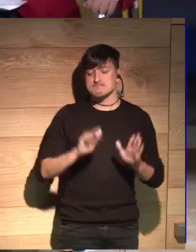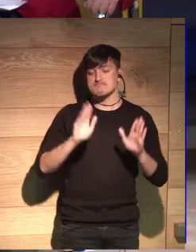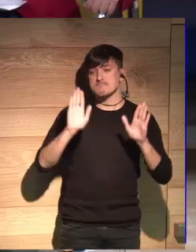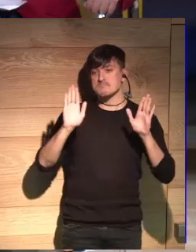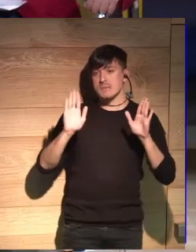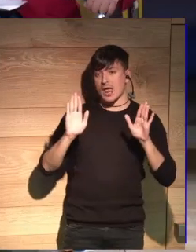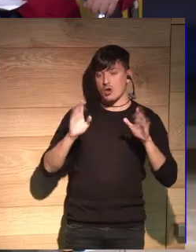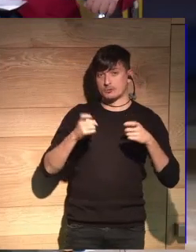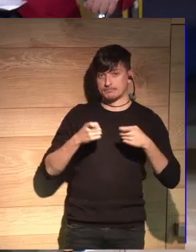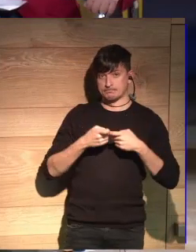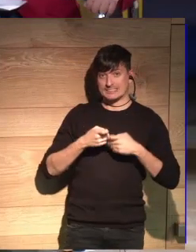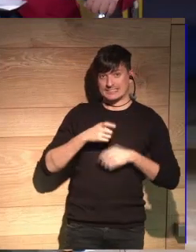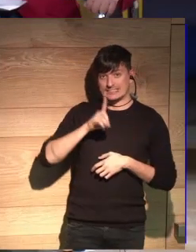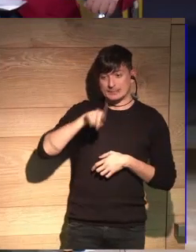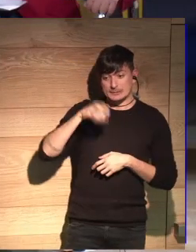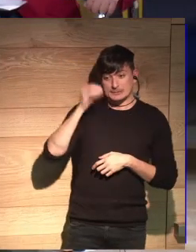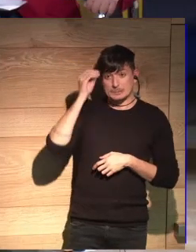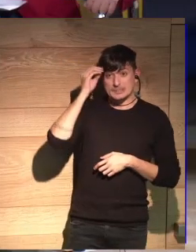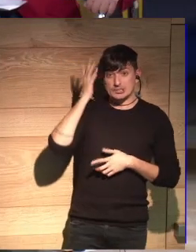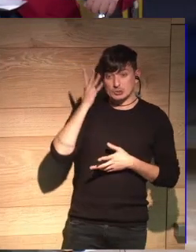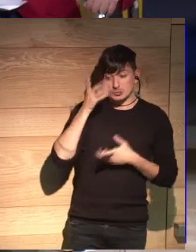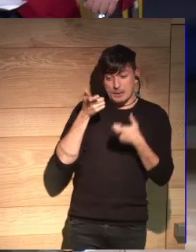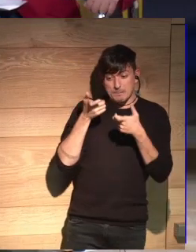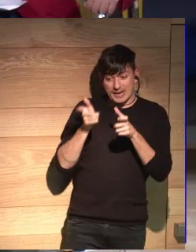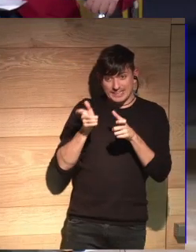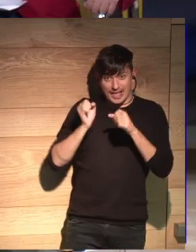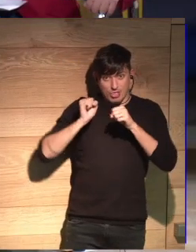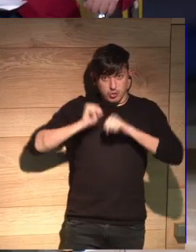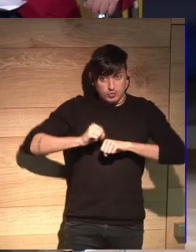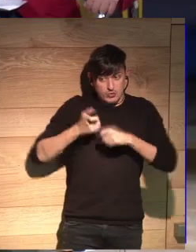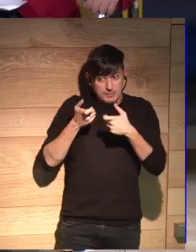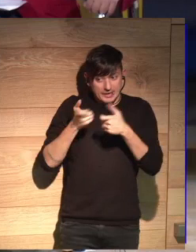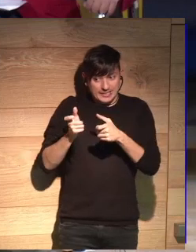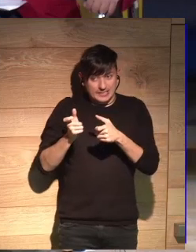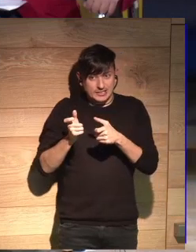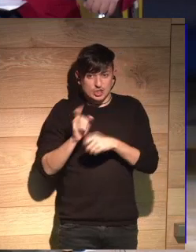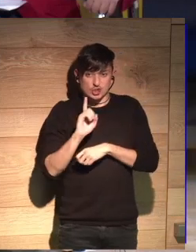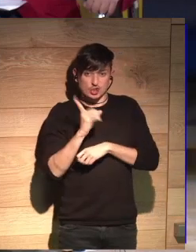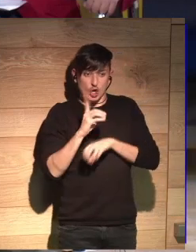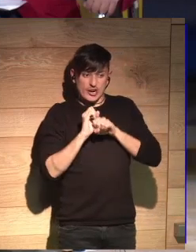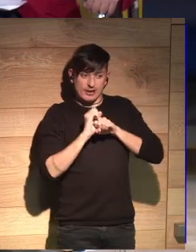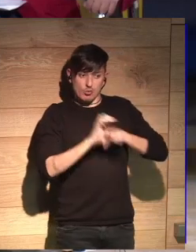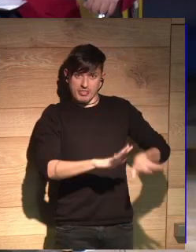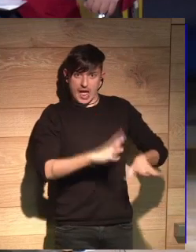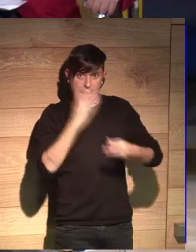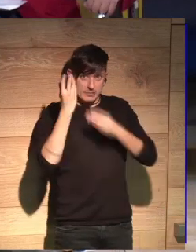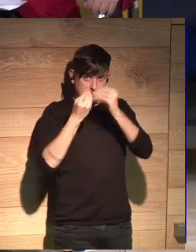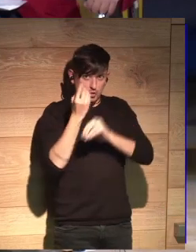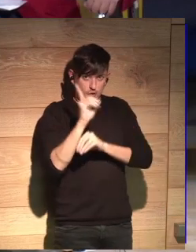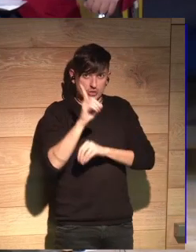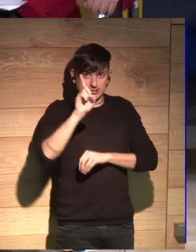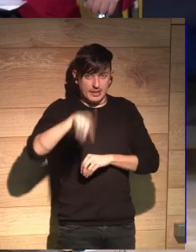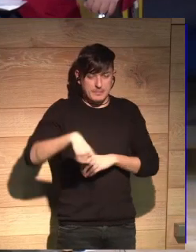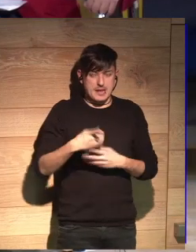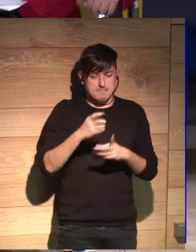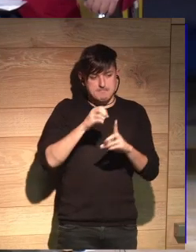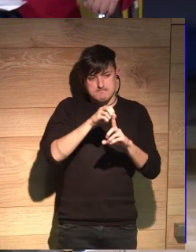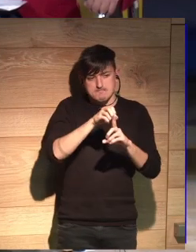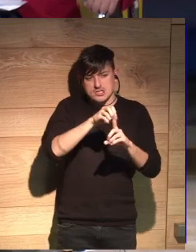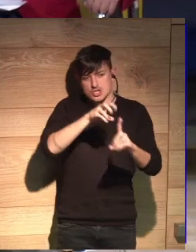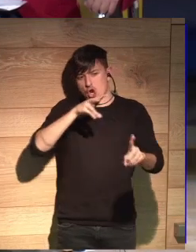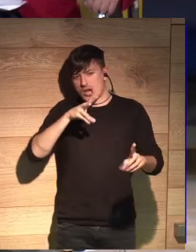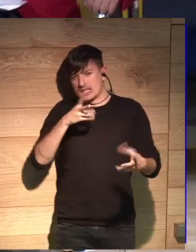of being a grown-up is not just to renounce magical thinking, but also to have visions, to actually wish for utopia, even though, you know,